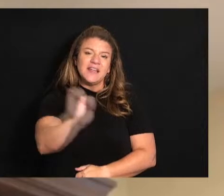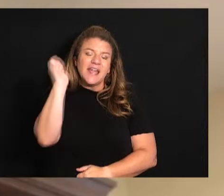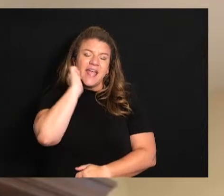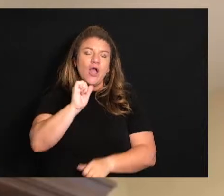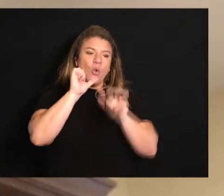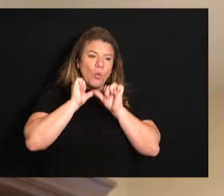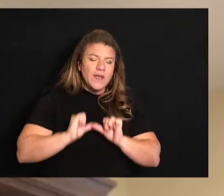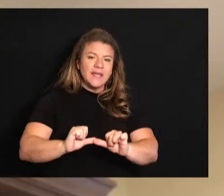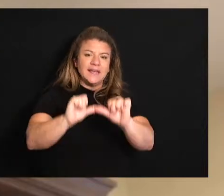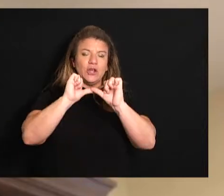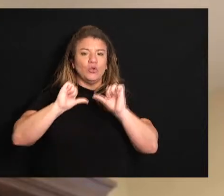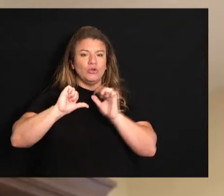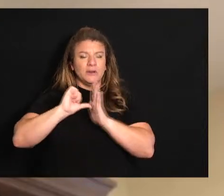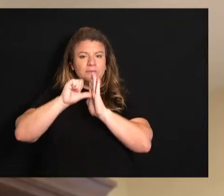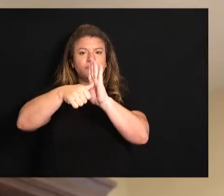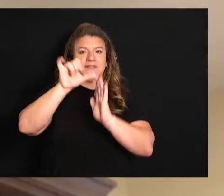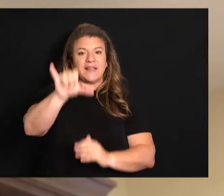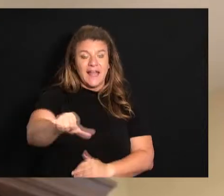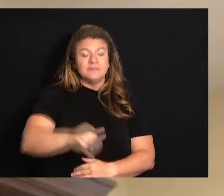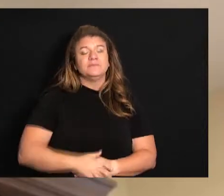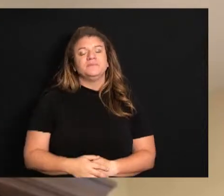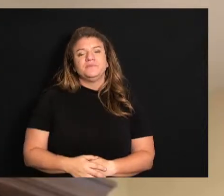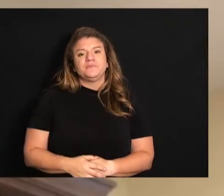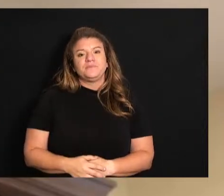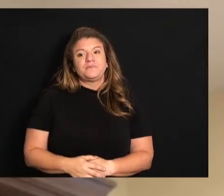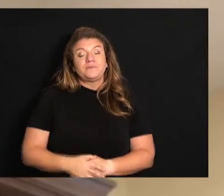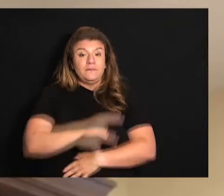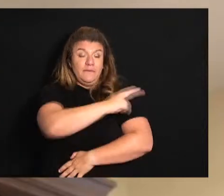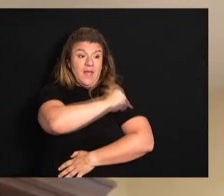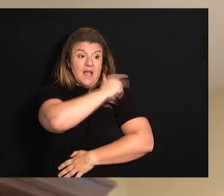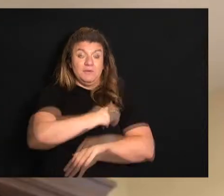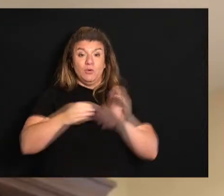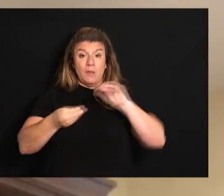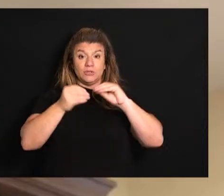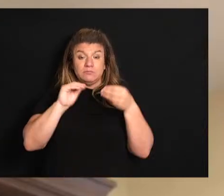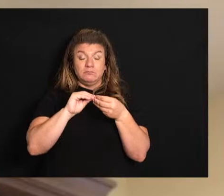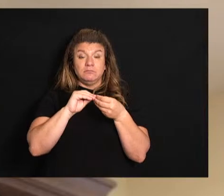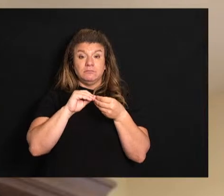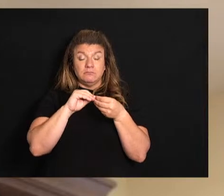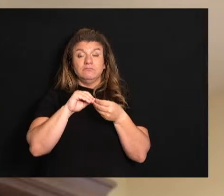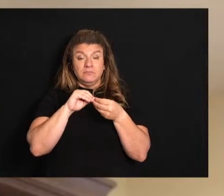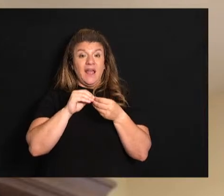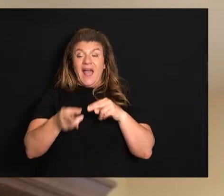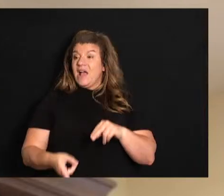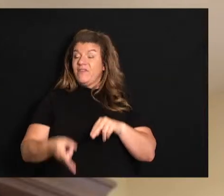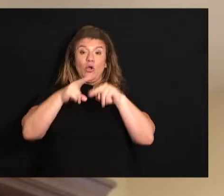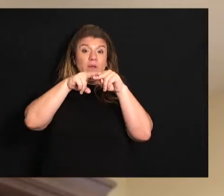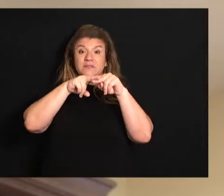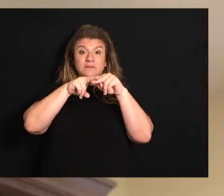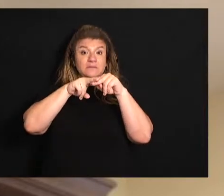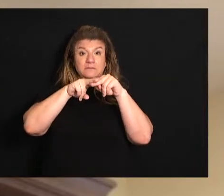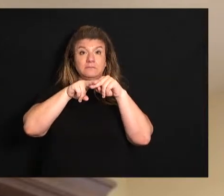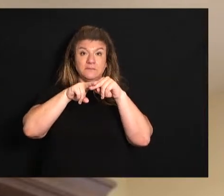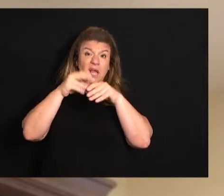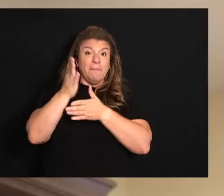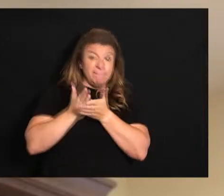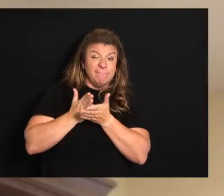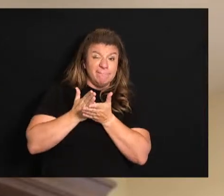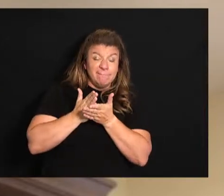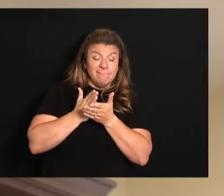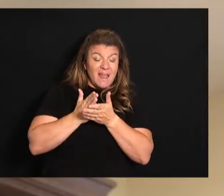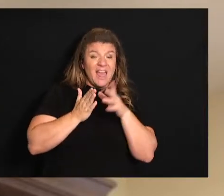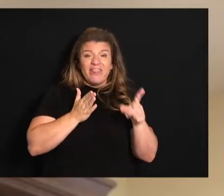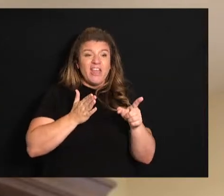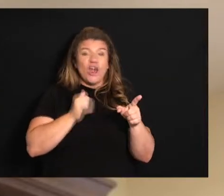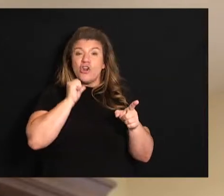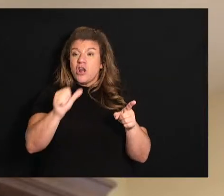continue to press that. As pointed out, hospital numbers have increased somewhat. They are